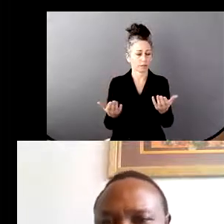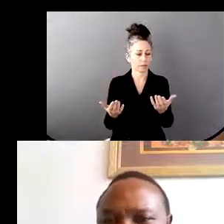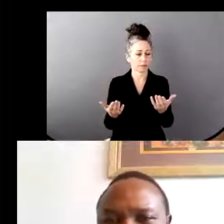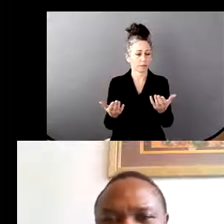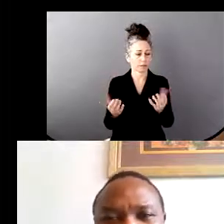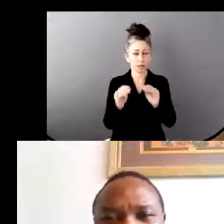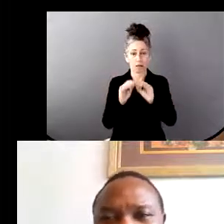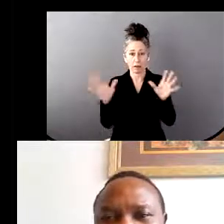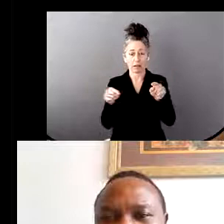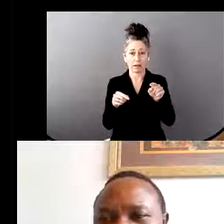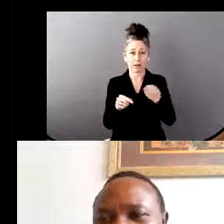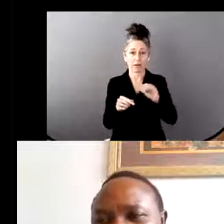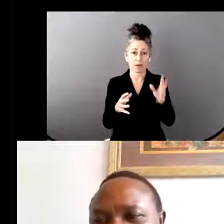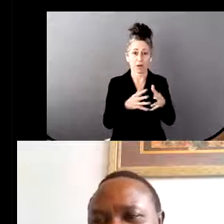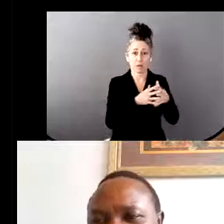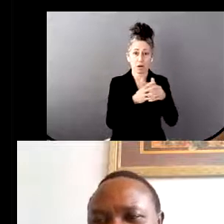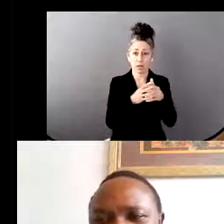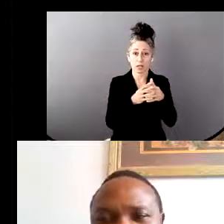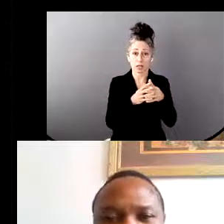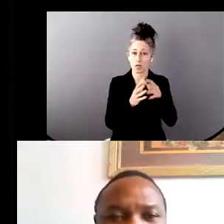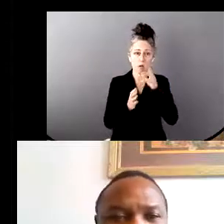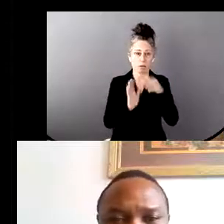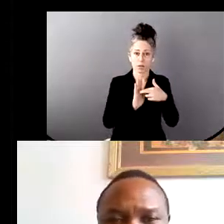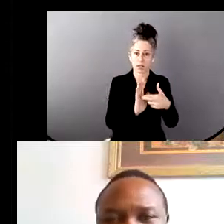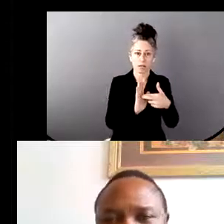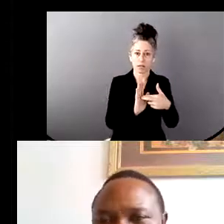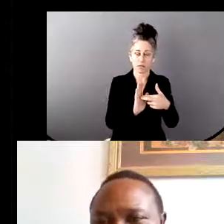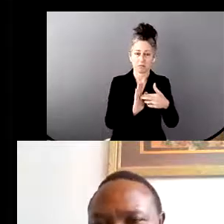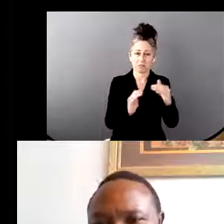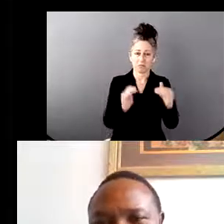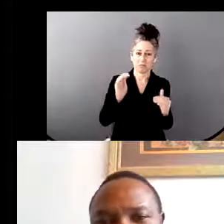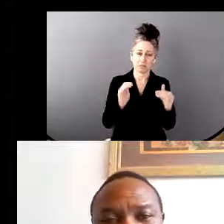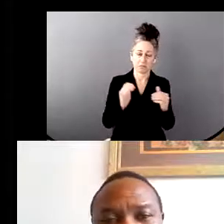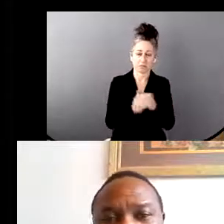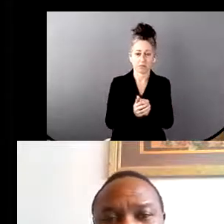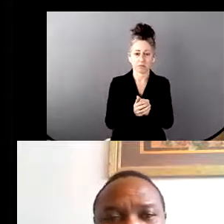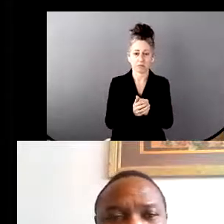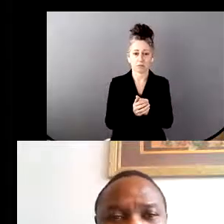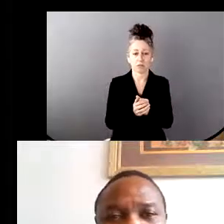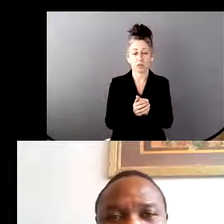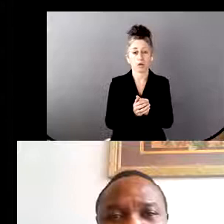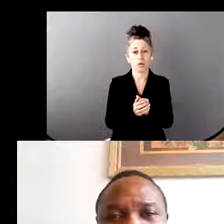African Americans, for example, are really underrepresented in research. Whether you look at publications, whether you look at who